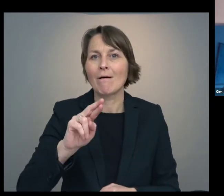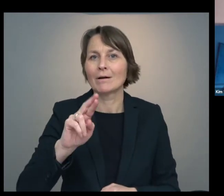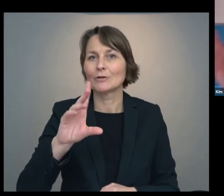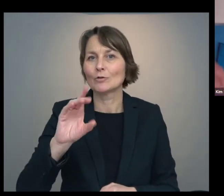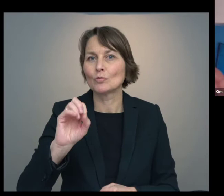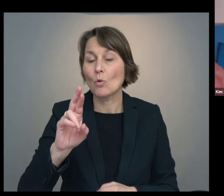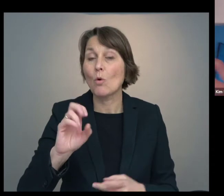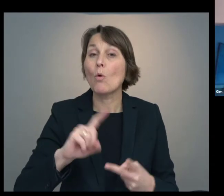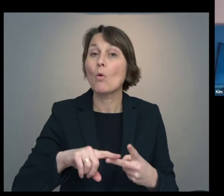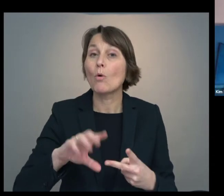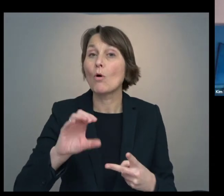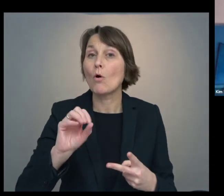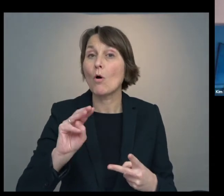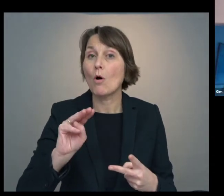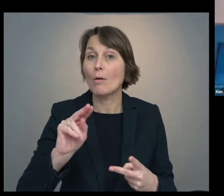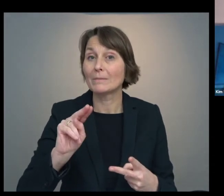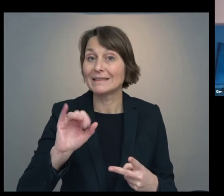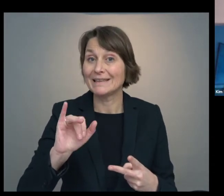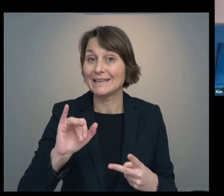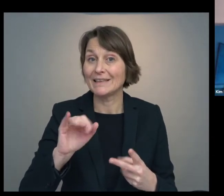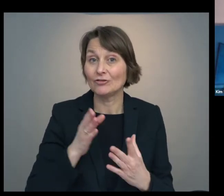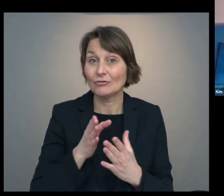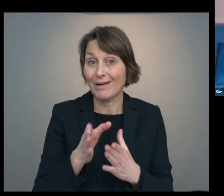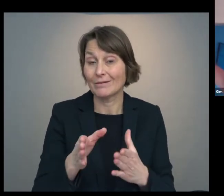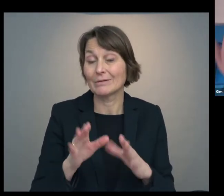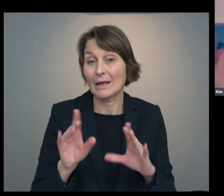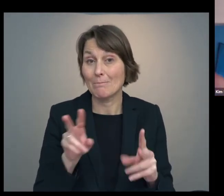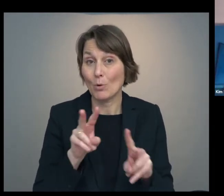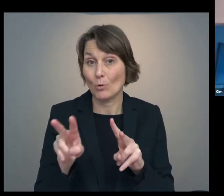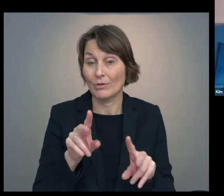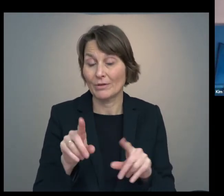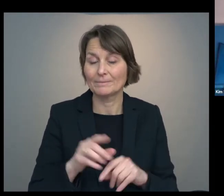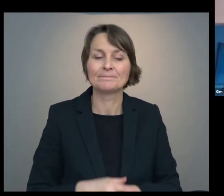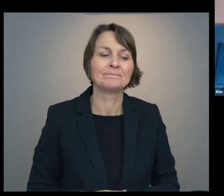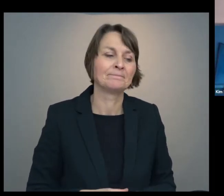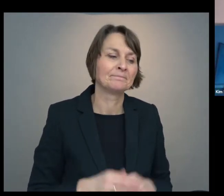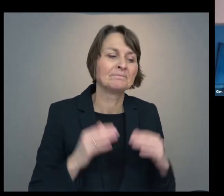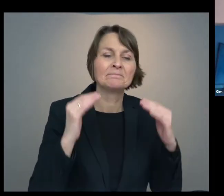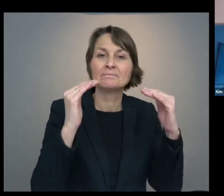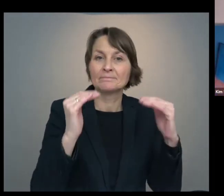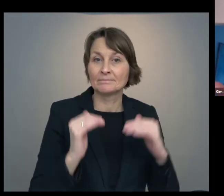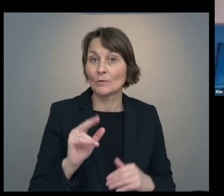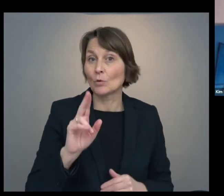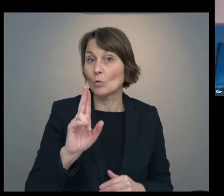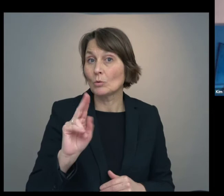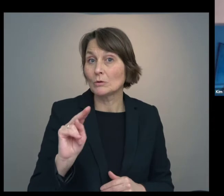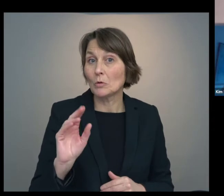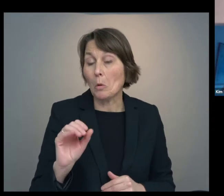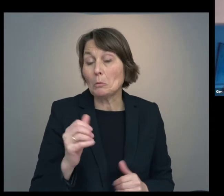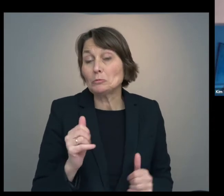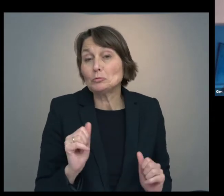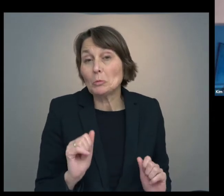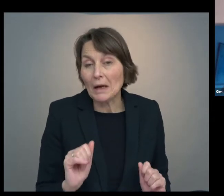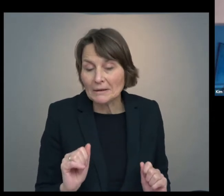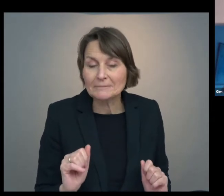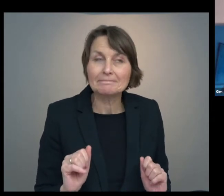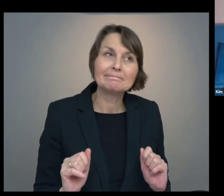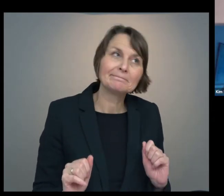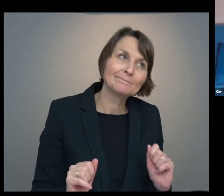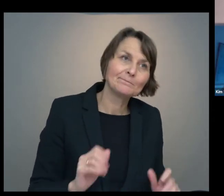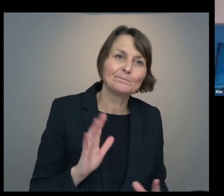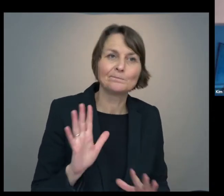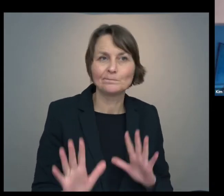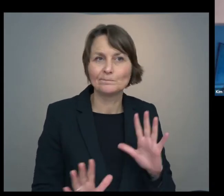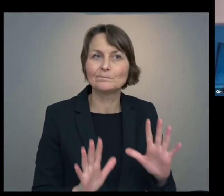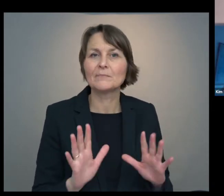that, or if it's omni-channel, which also is very popular in some areas these days. Uno was an